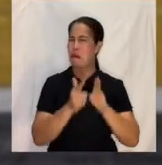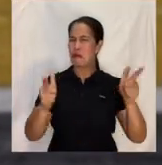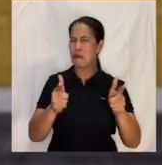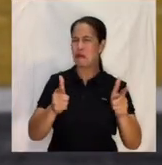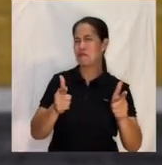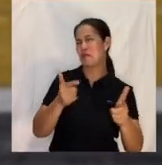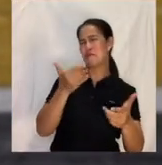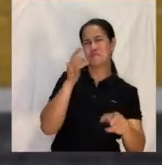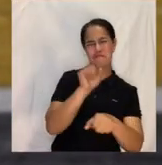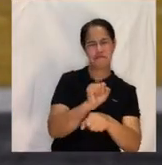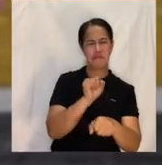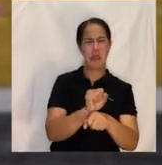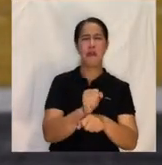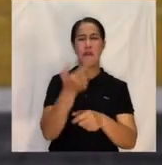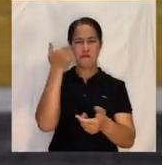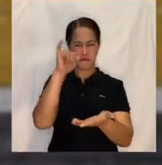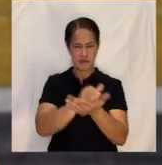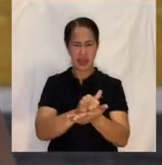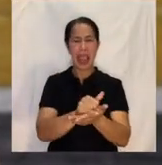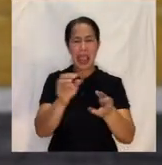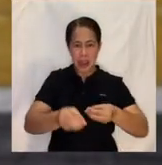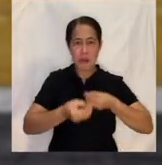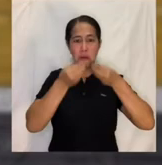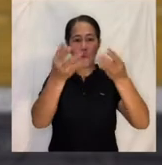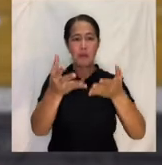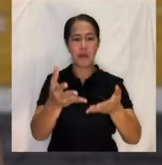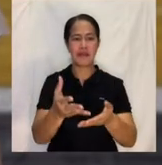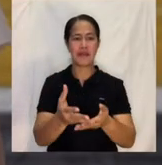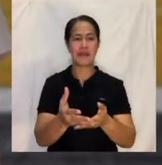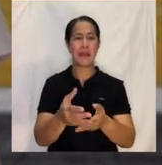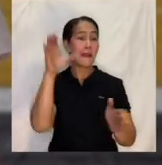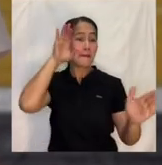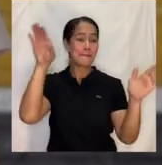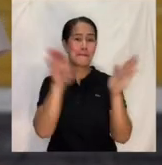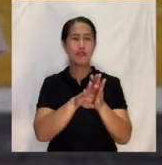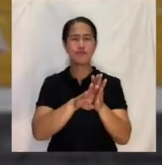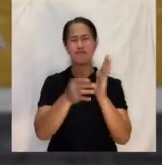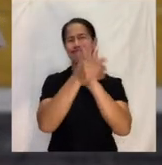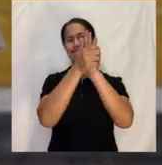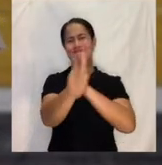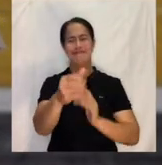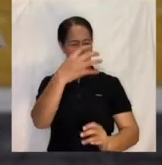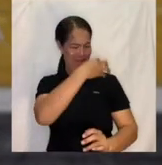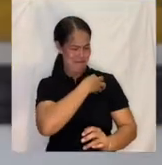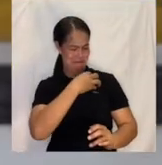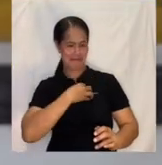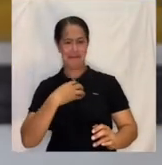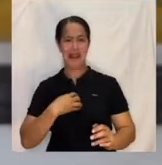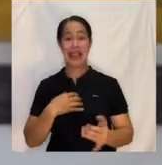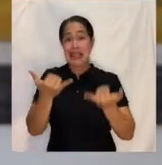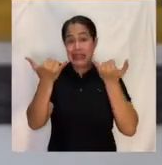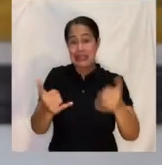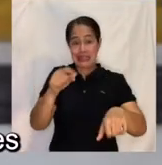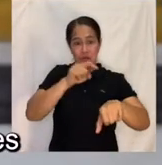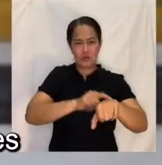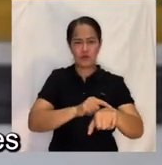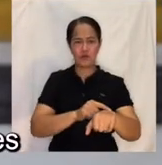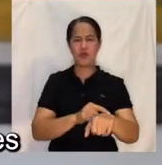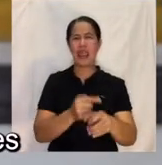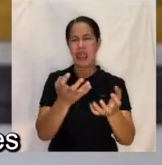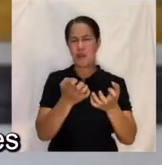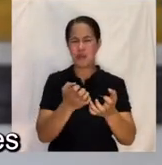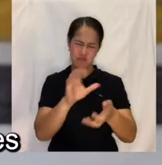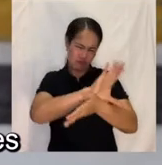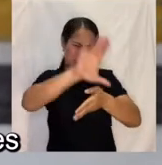Great job, kids! For that, I will be giving you the Picture Master Badge. This time, I want